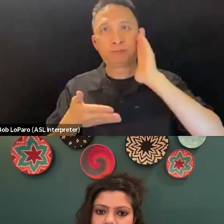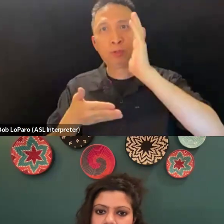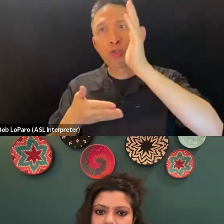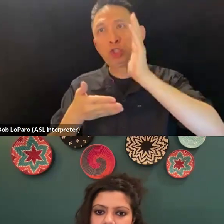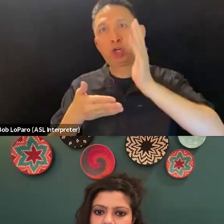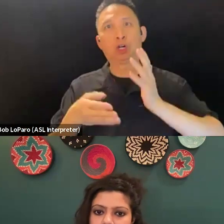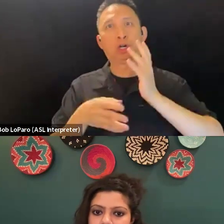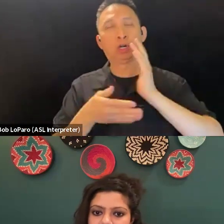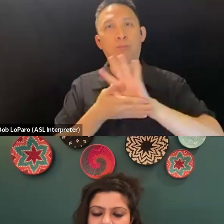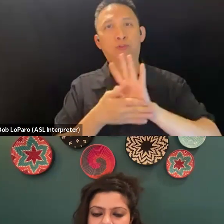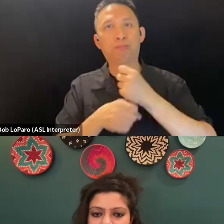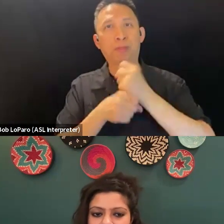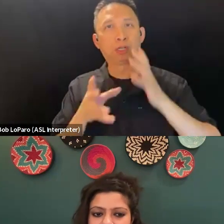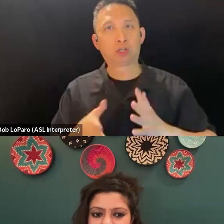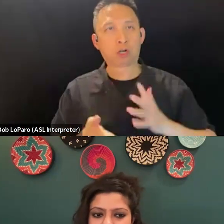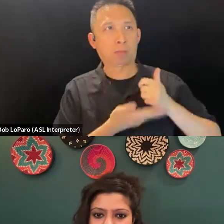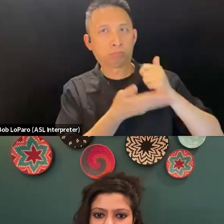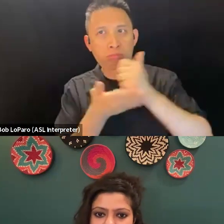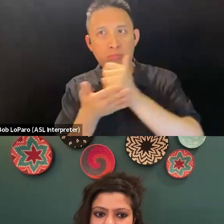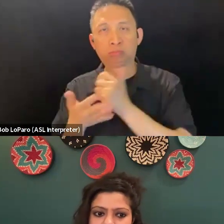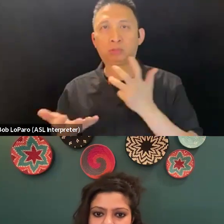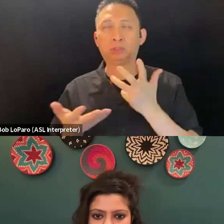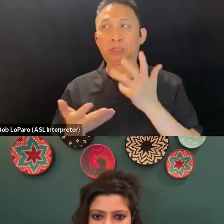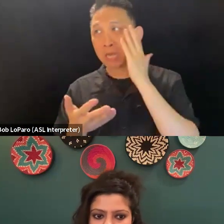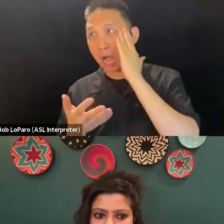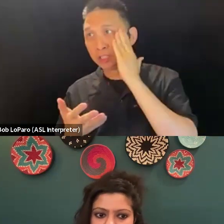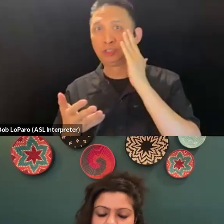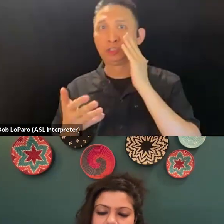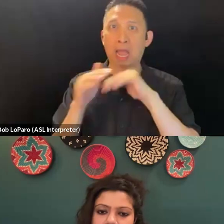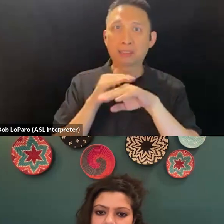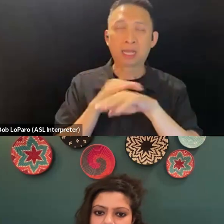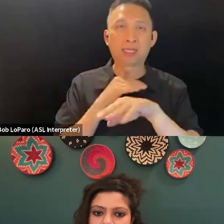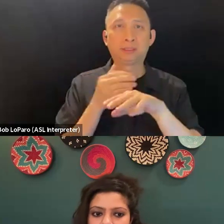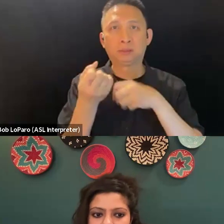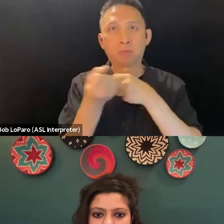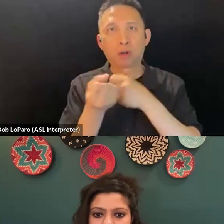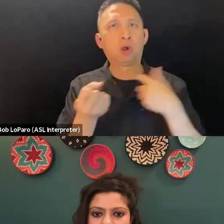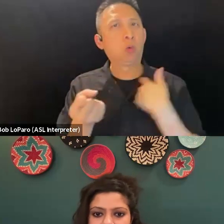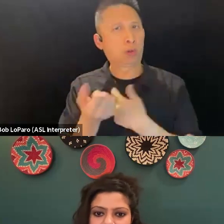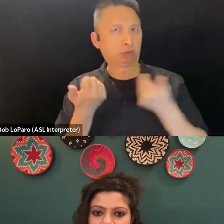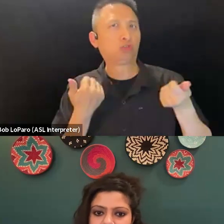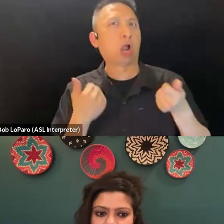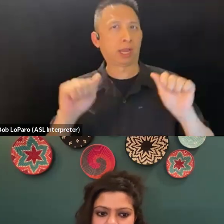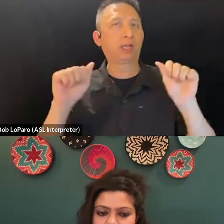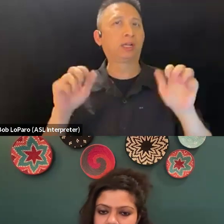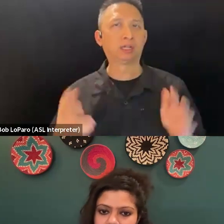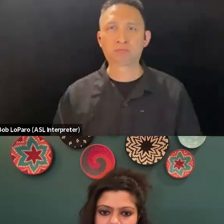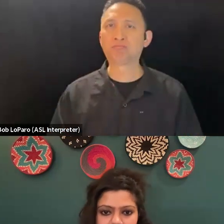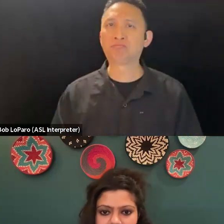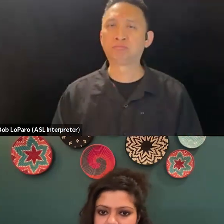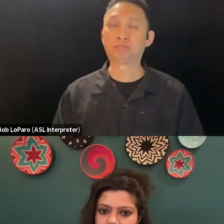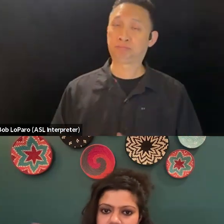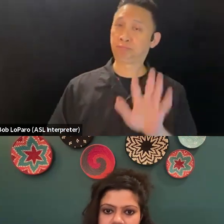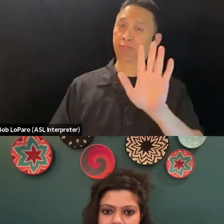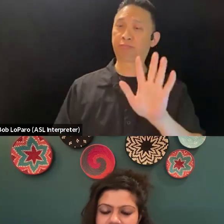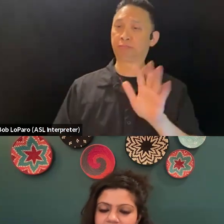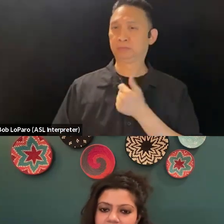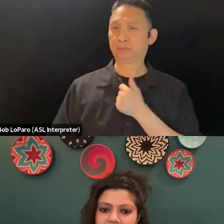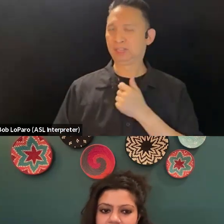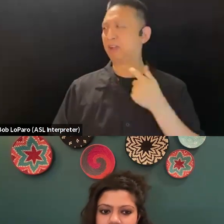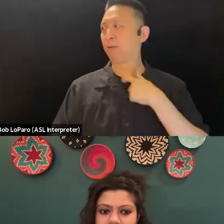process informs this idea of a creative documentary rather than the documentary itself. I think it's the way in